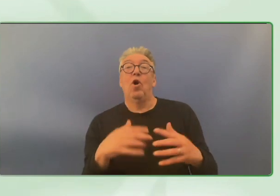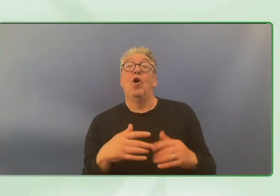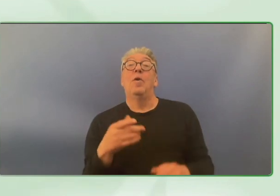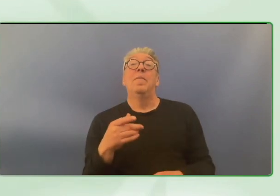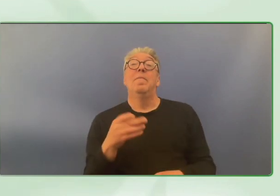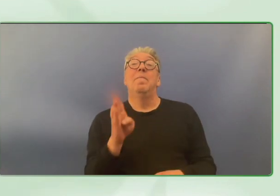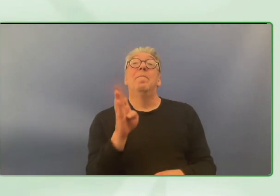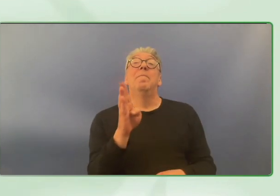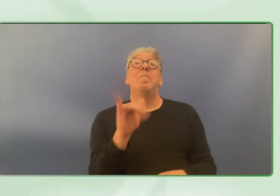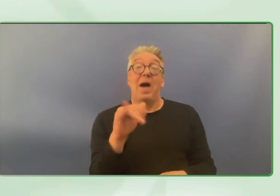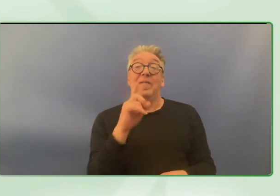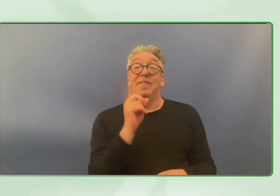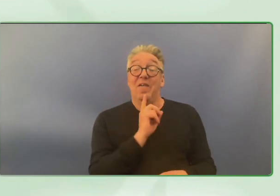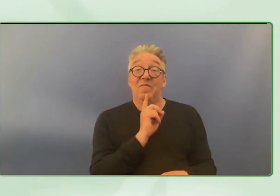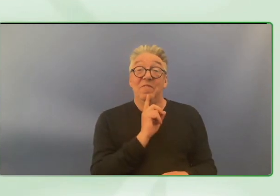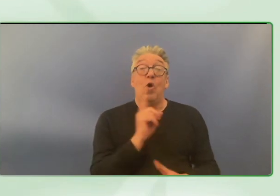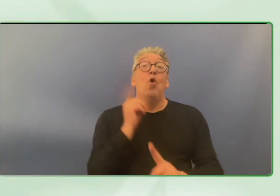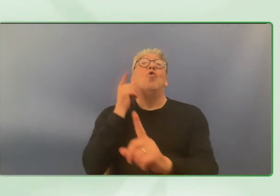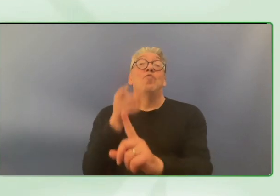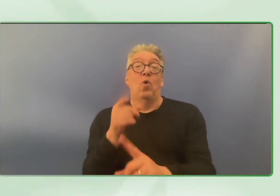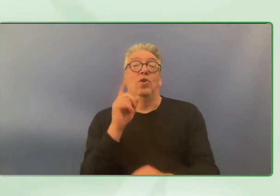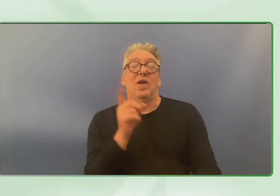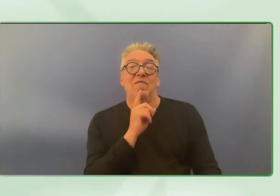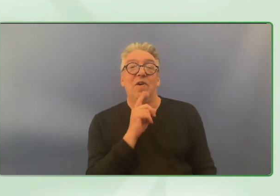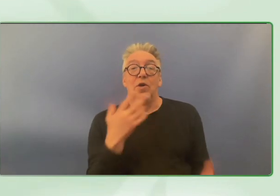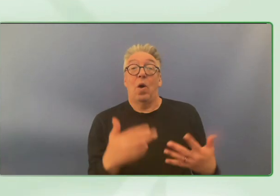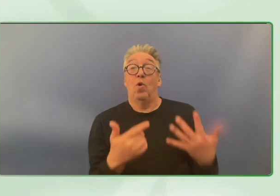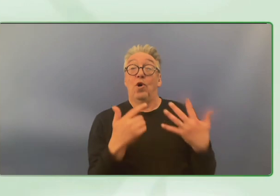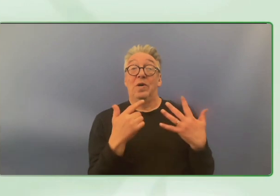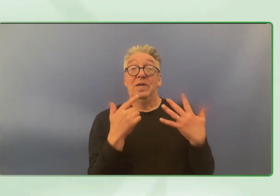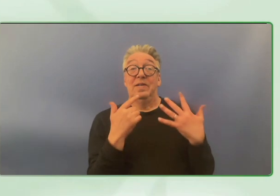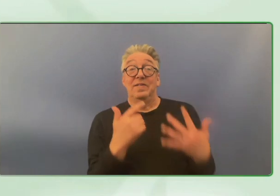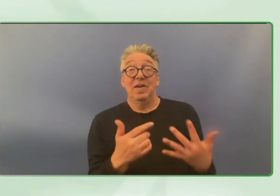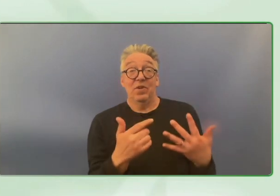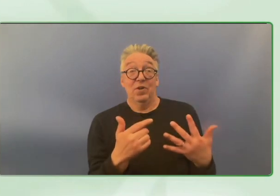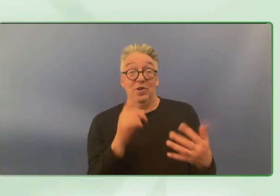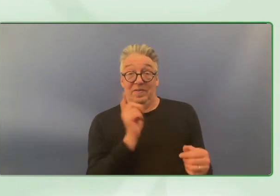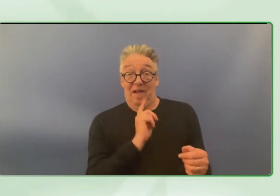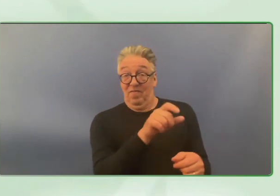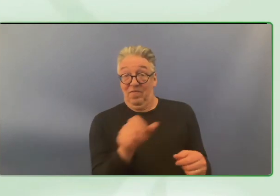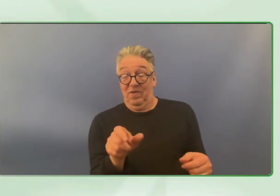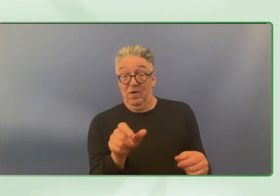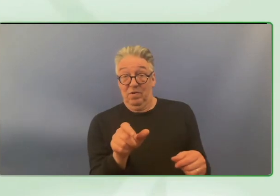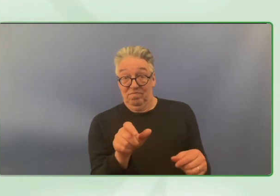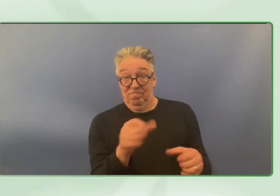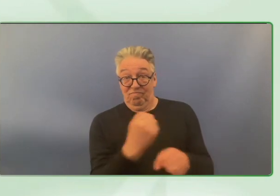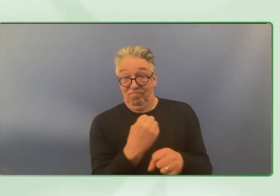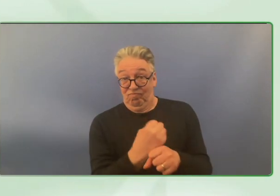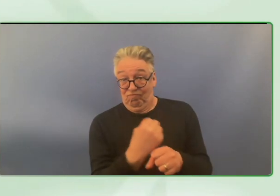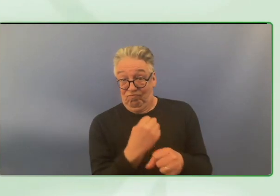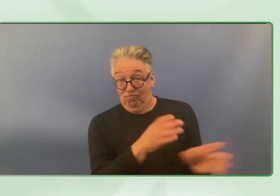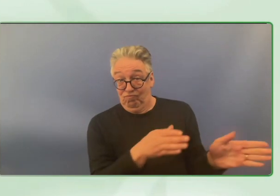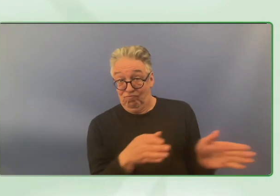7 people on staff and 30 others have already moved on and are now doing their thing somewhere